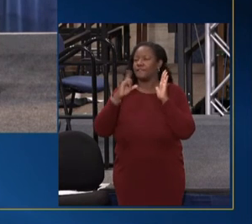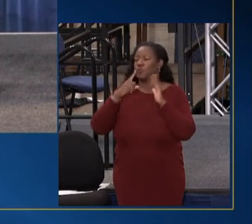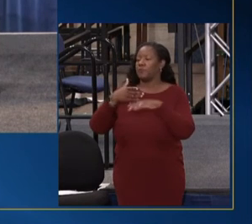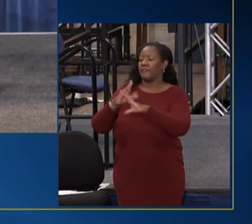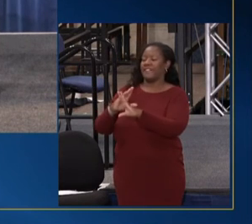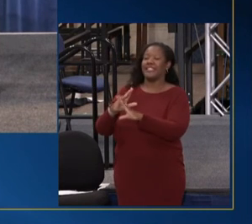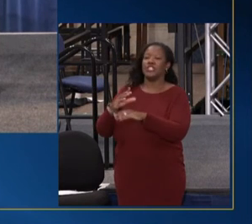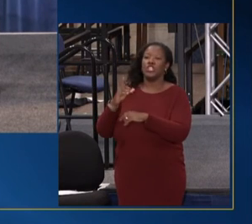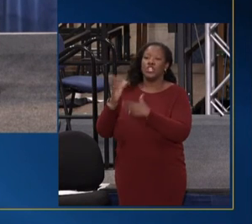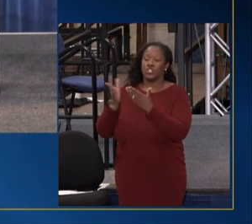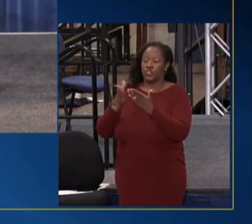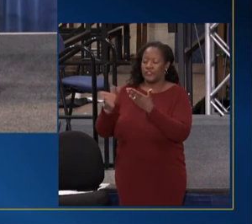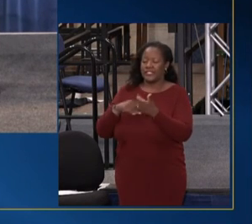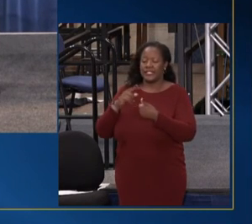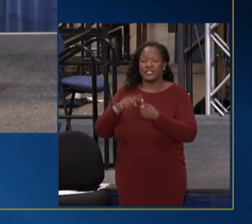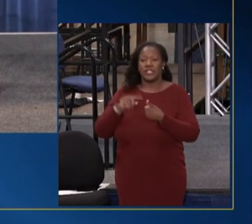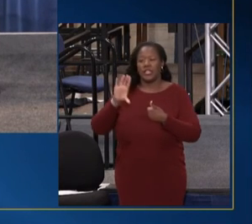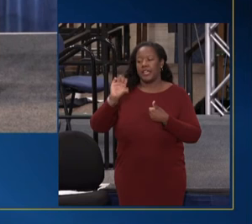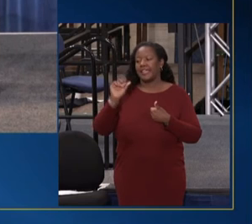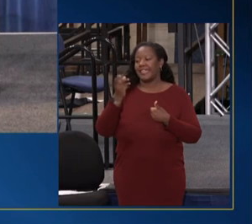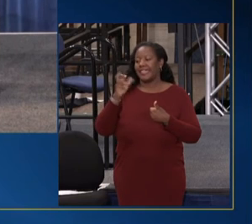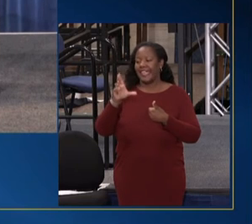like cancer screening, access to PrEP.